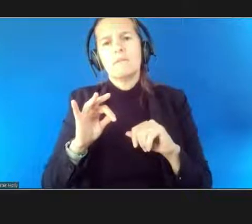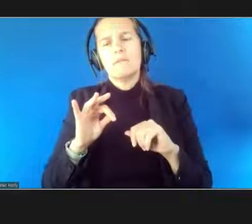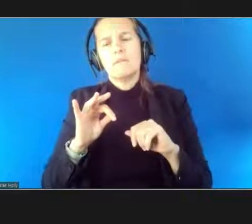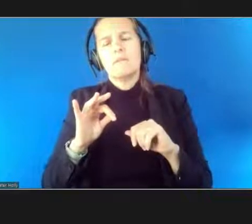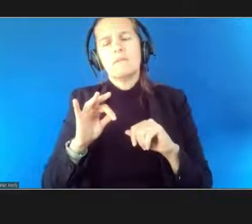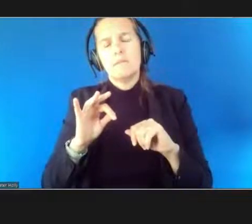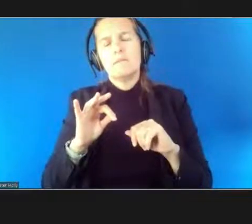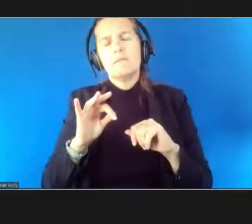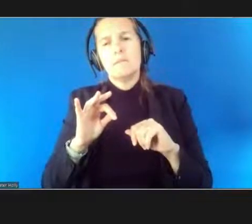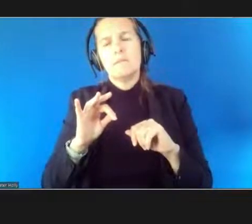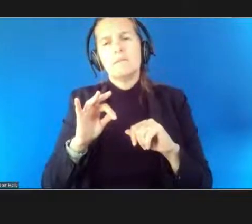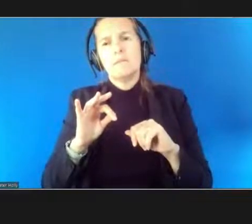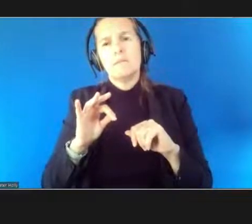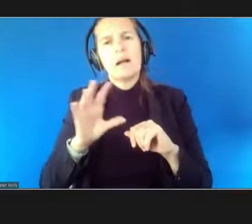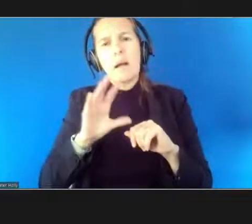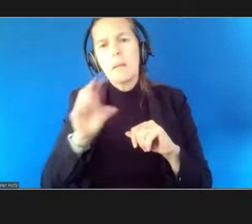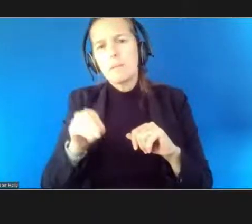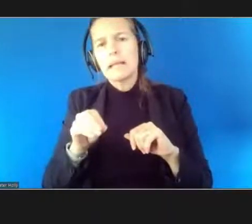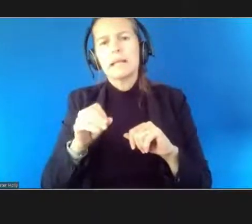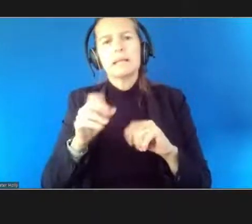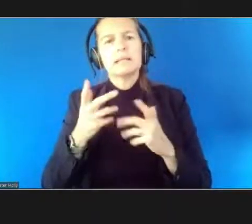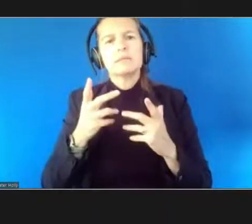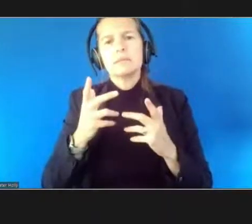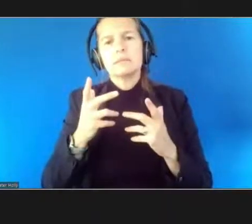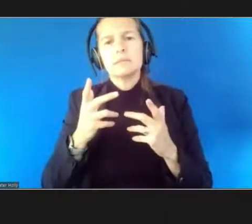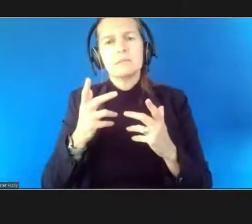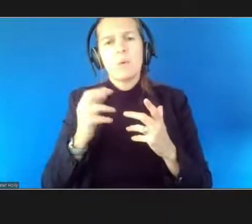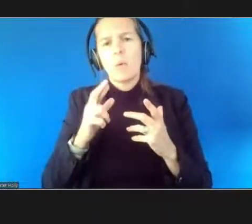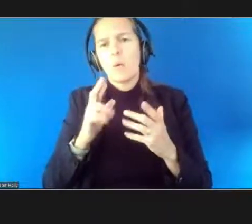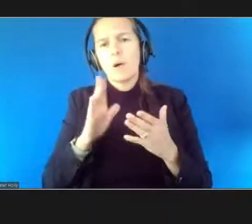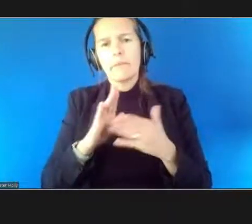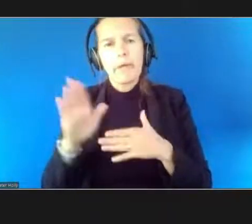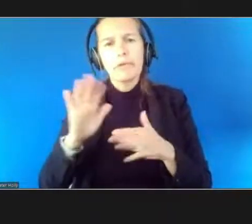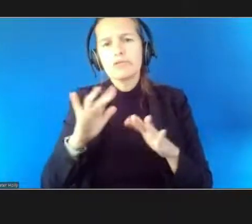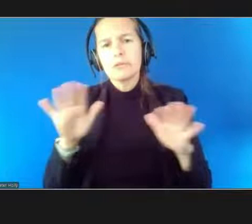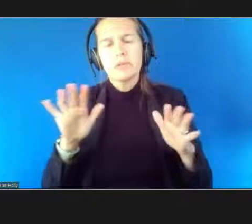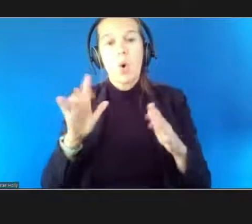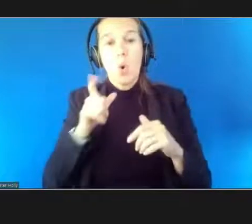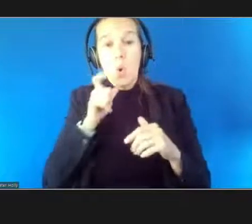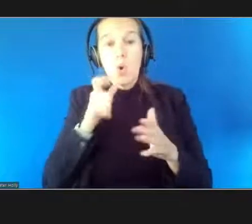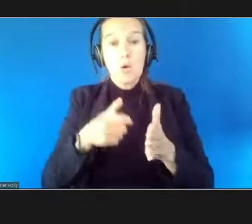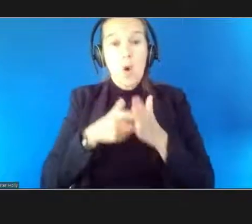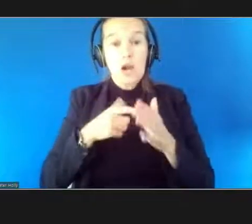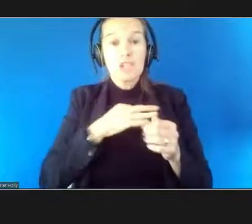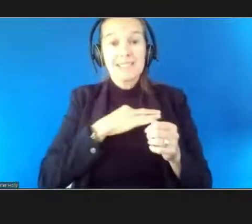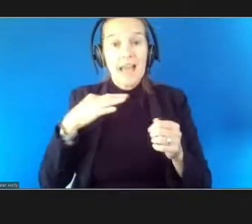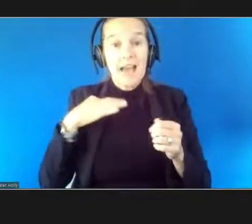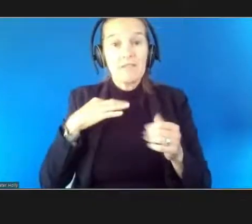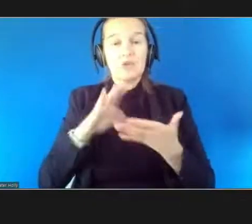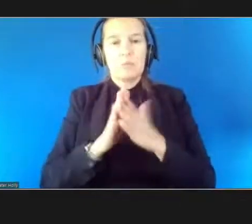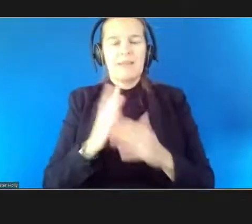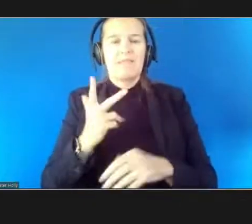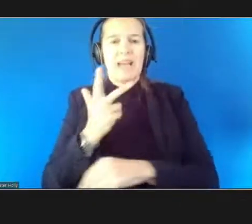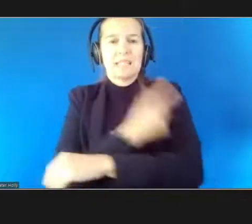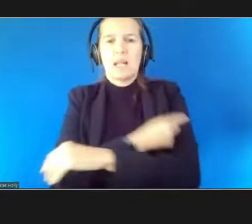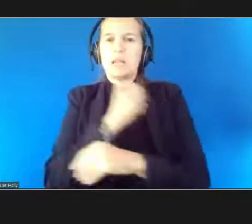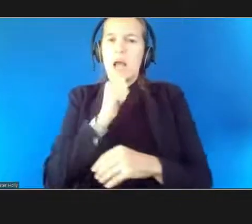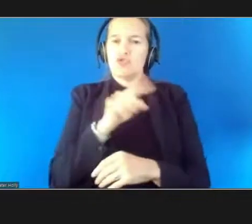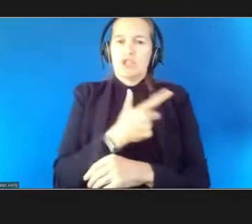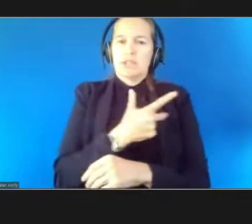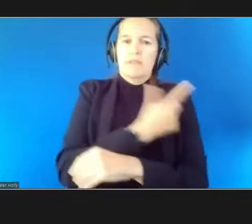requiring staff or students to be vaccinated, not just vaccinated and testing? I know that we